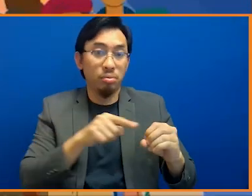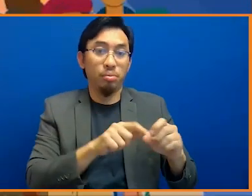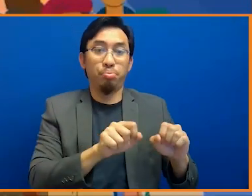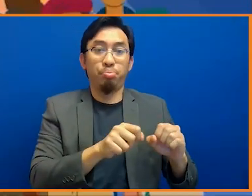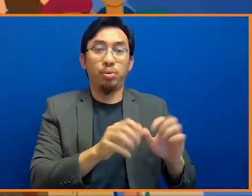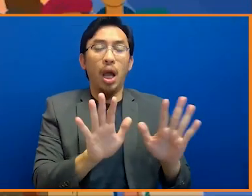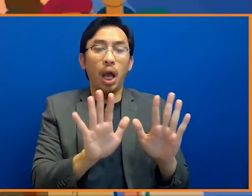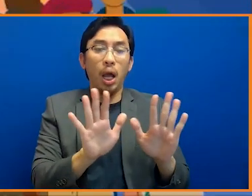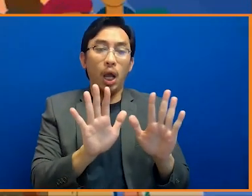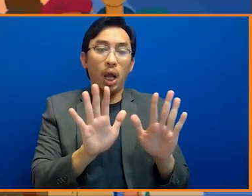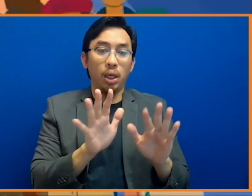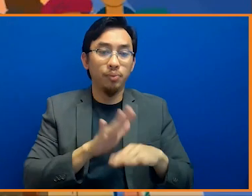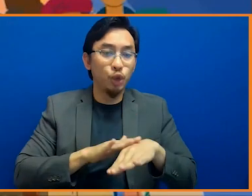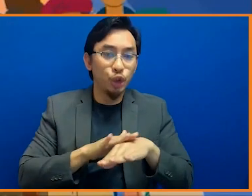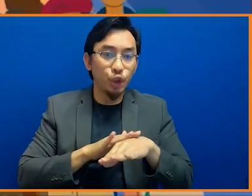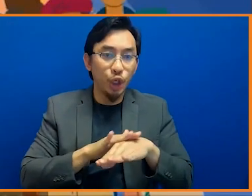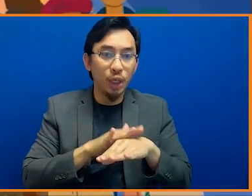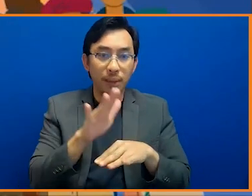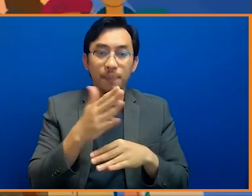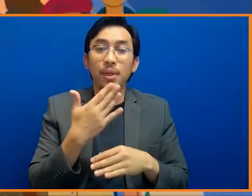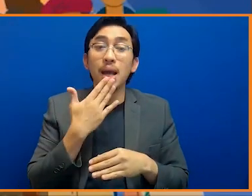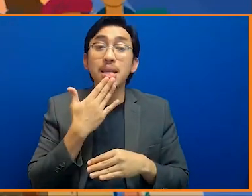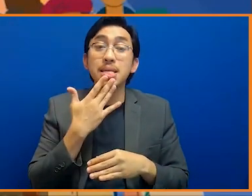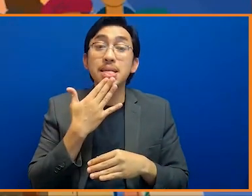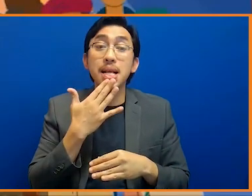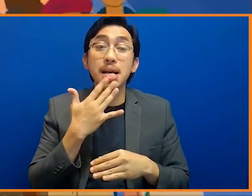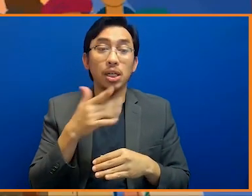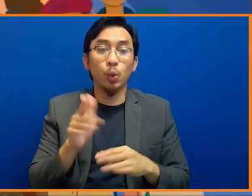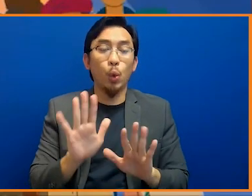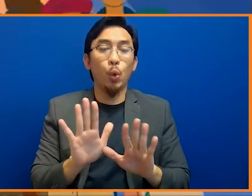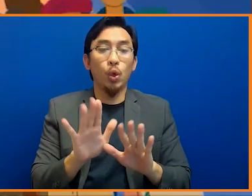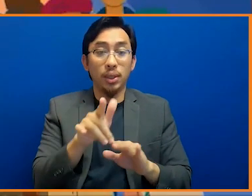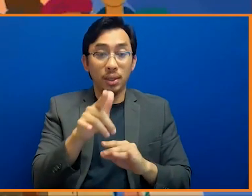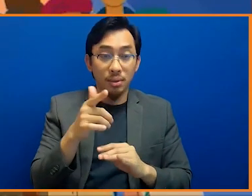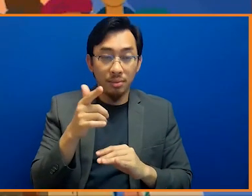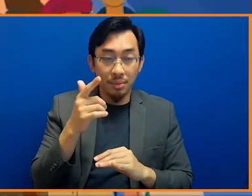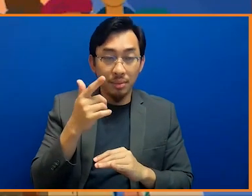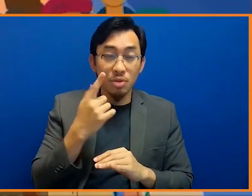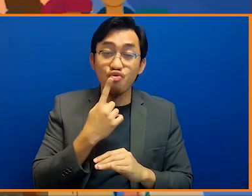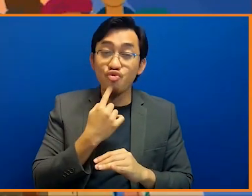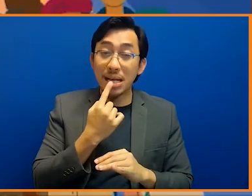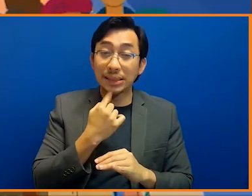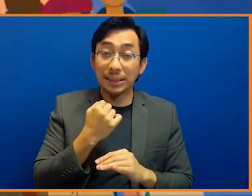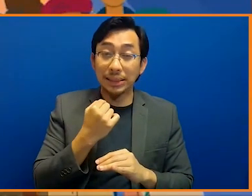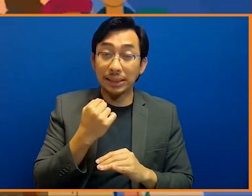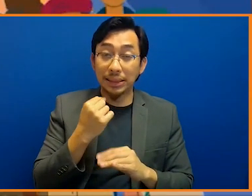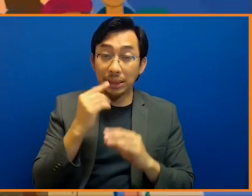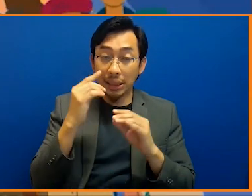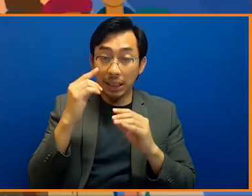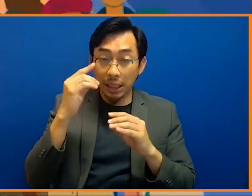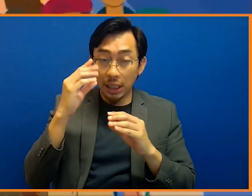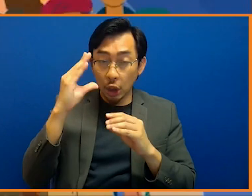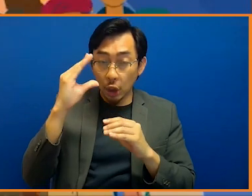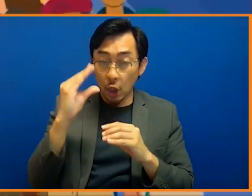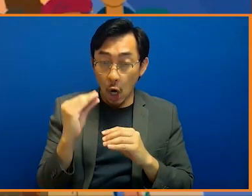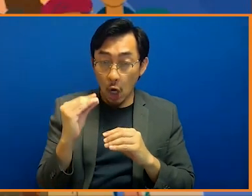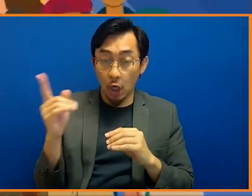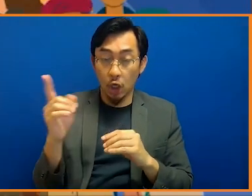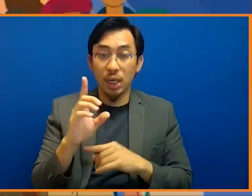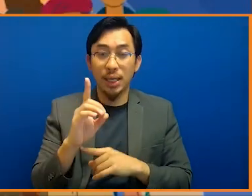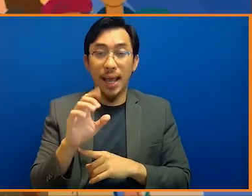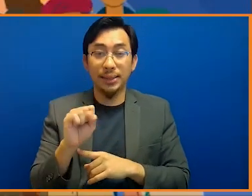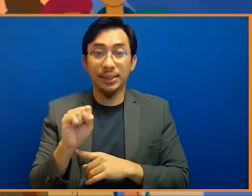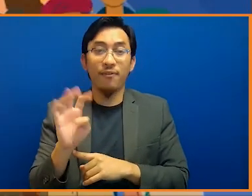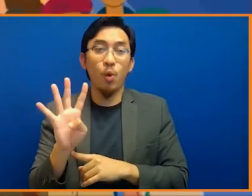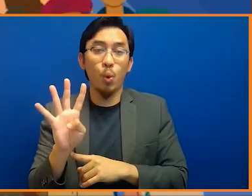So you see, I'm sorry that the colors were not indicated over here, but the dark red over here indicated